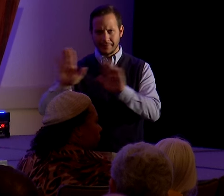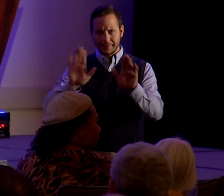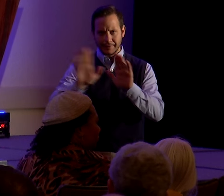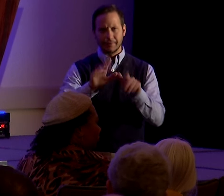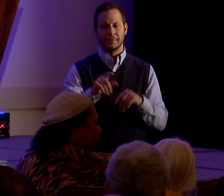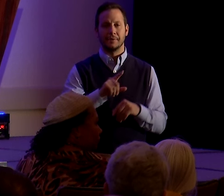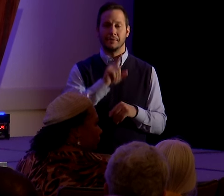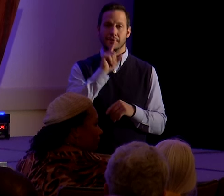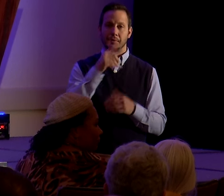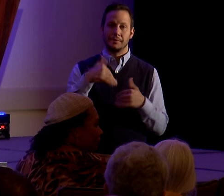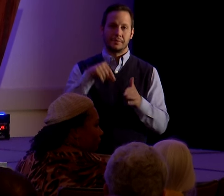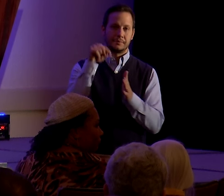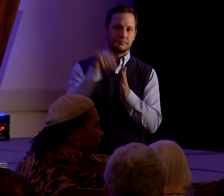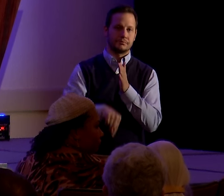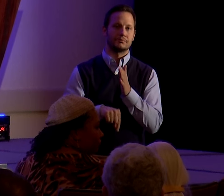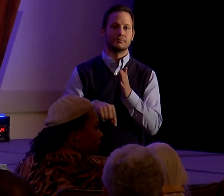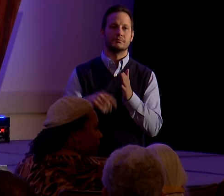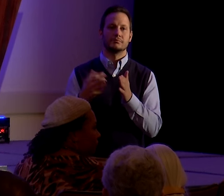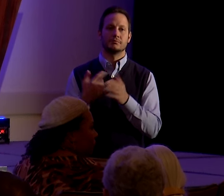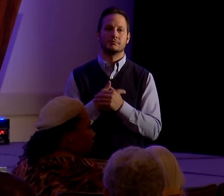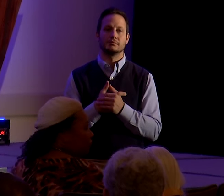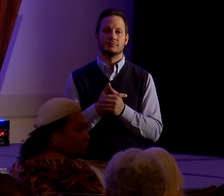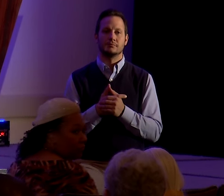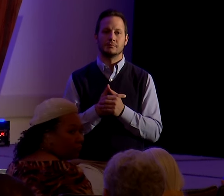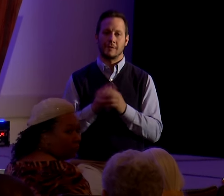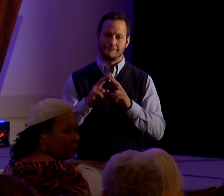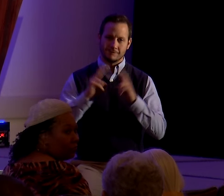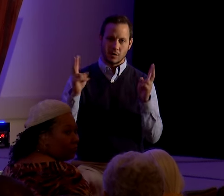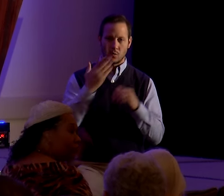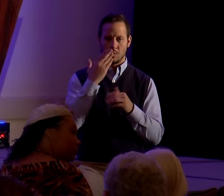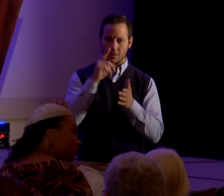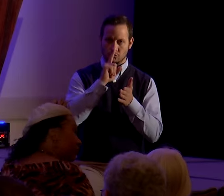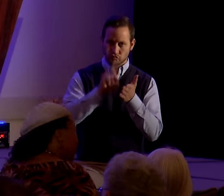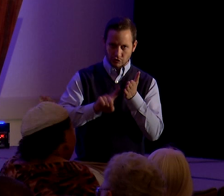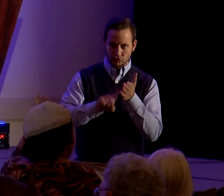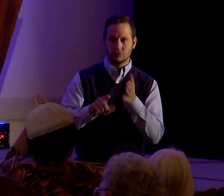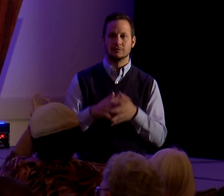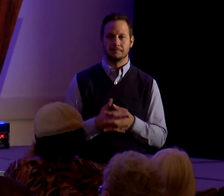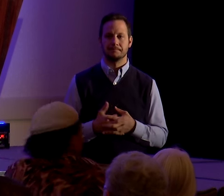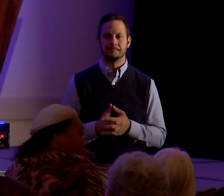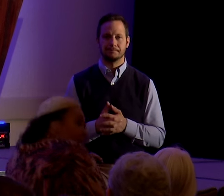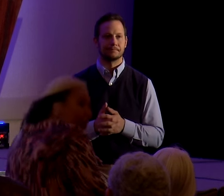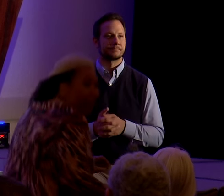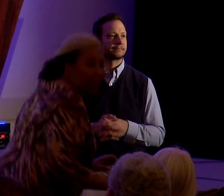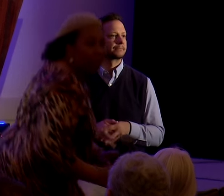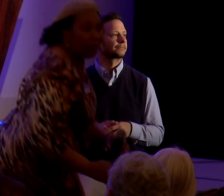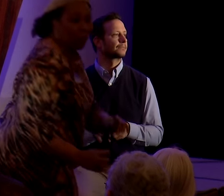I mean, these are all very, very well researched and very well done.